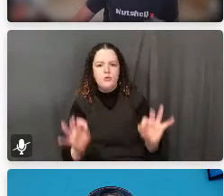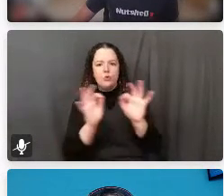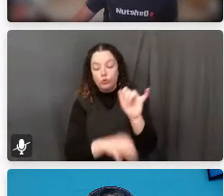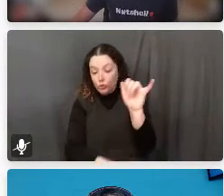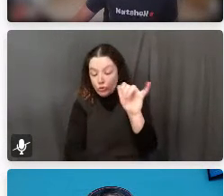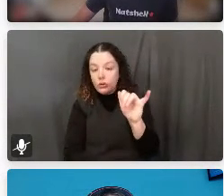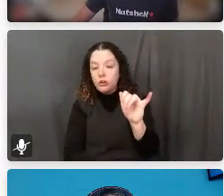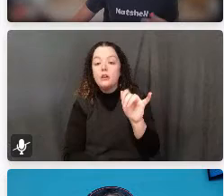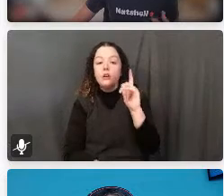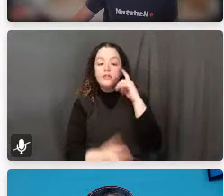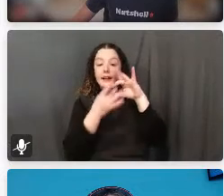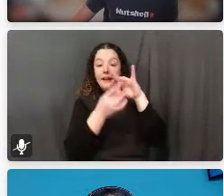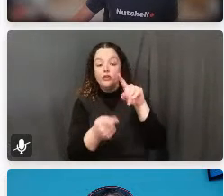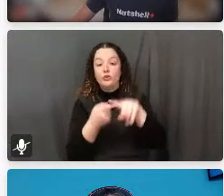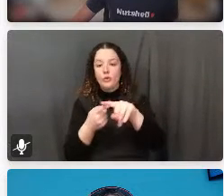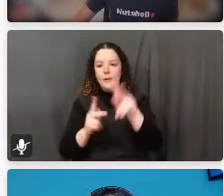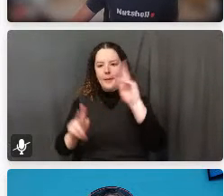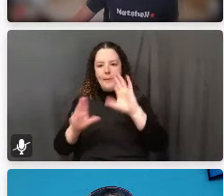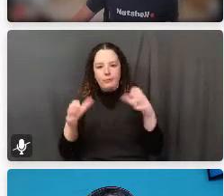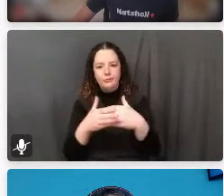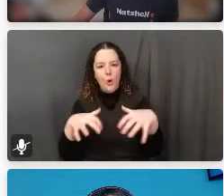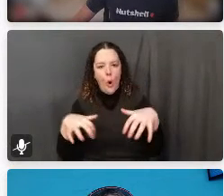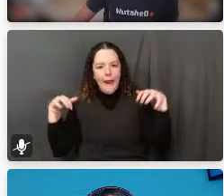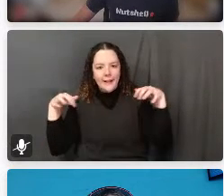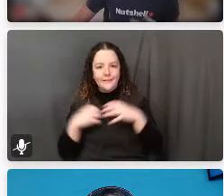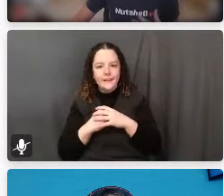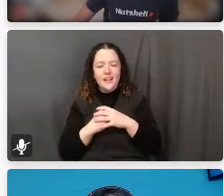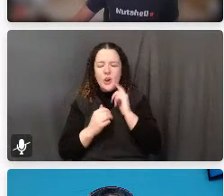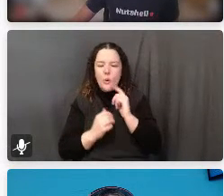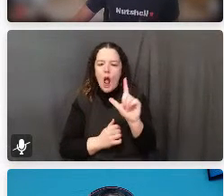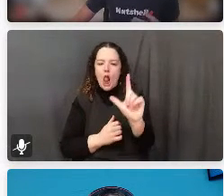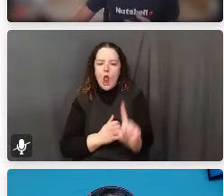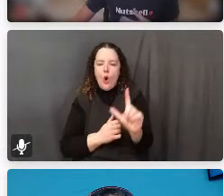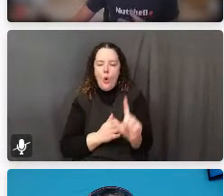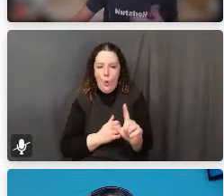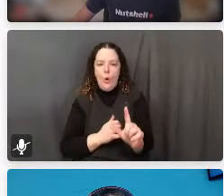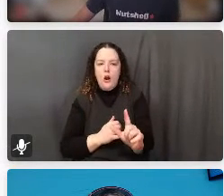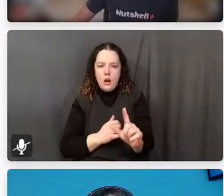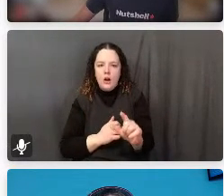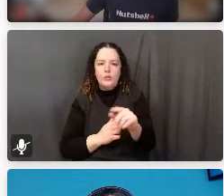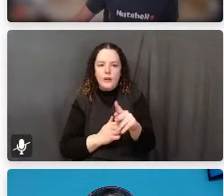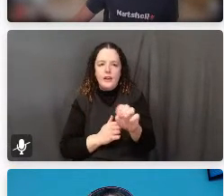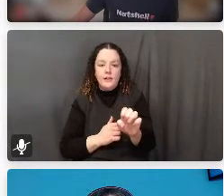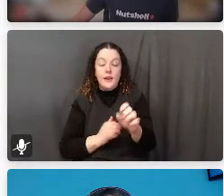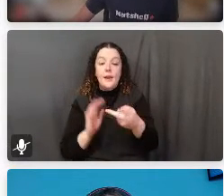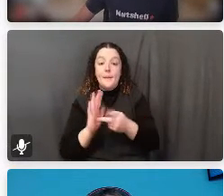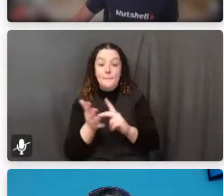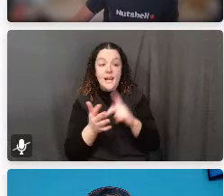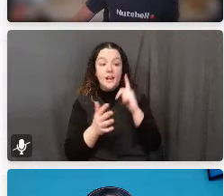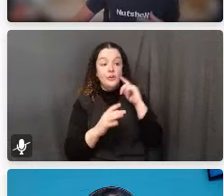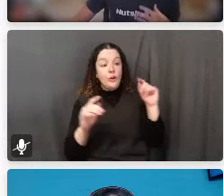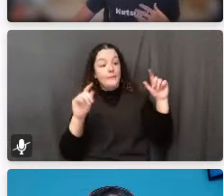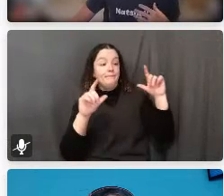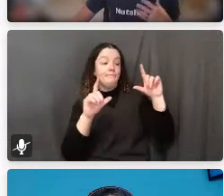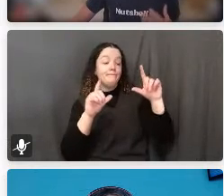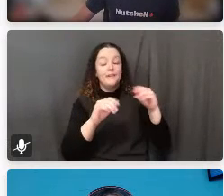to your audiences. You want to make sure you have a relatively low bounce rate. That basically means that your email wasn't delivered to an inbox. If